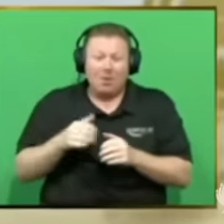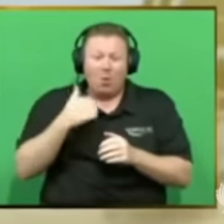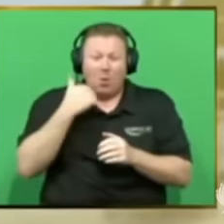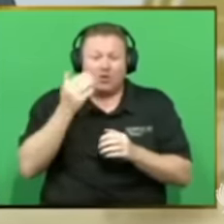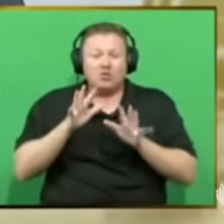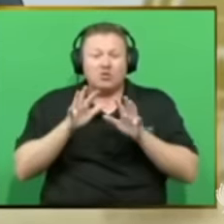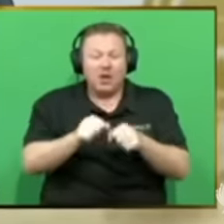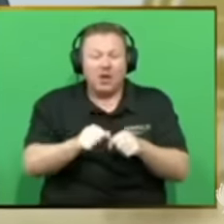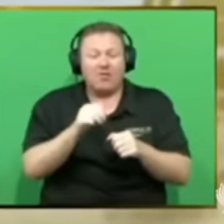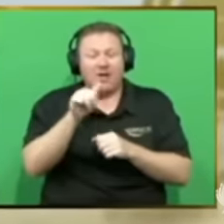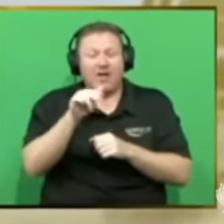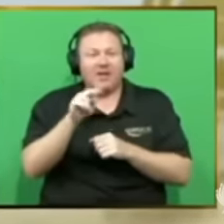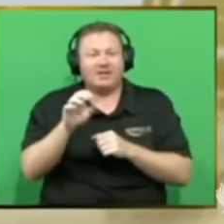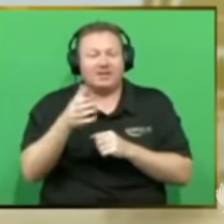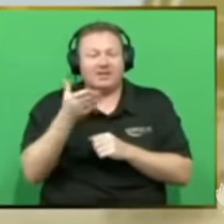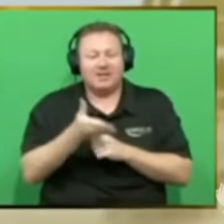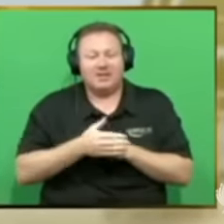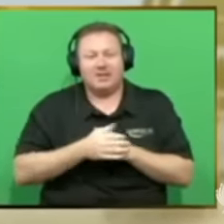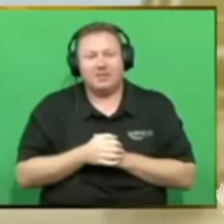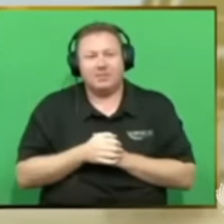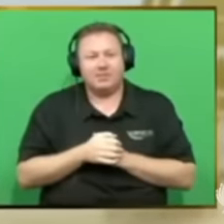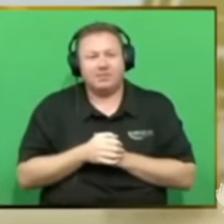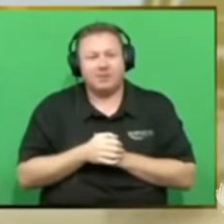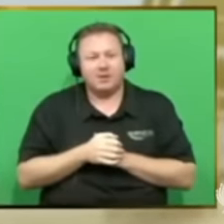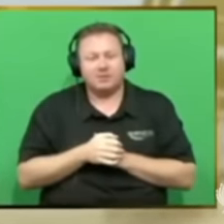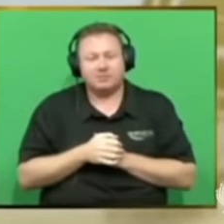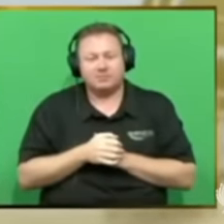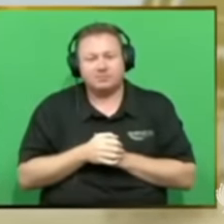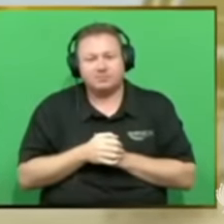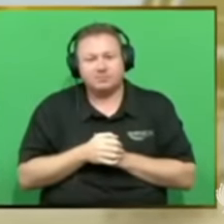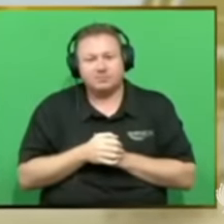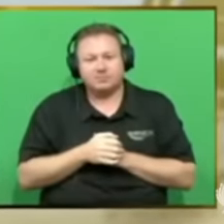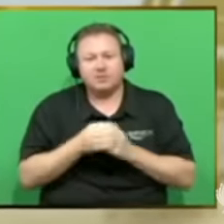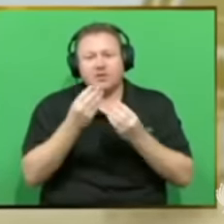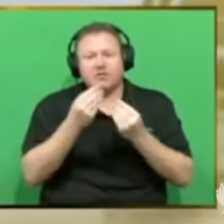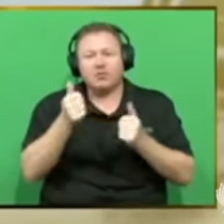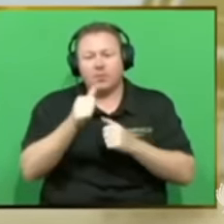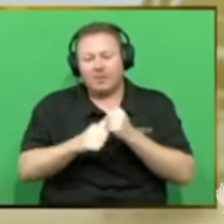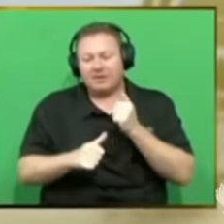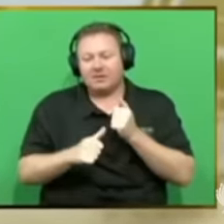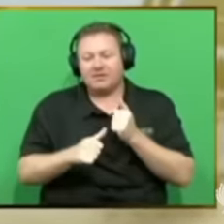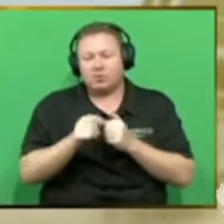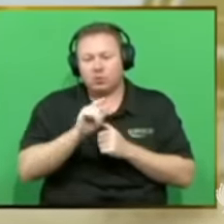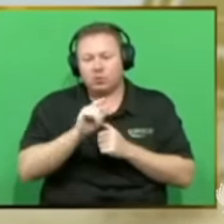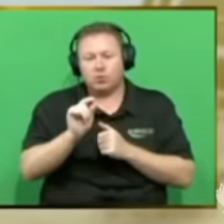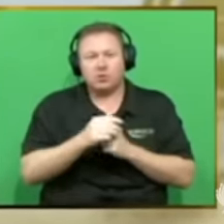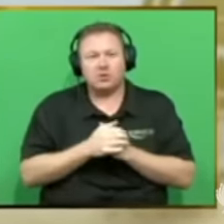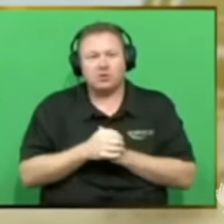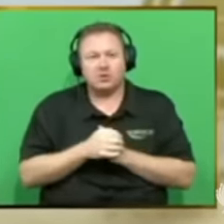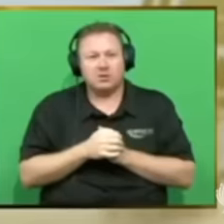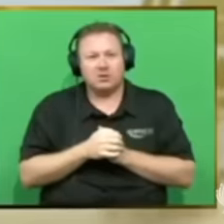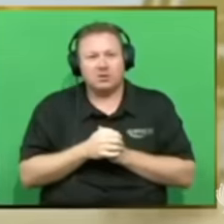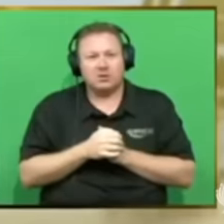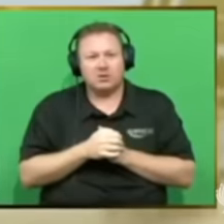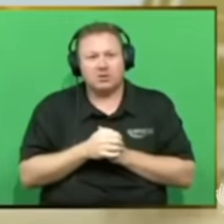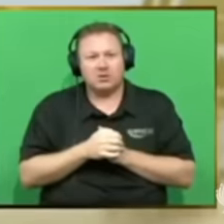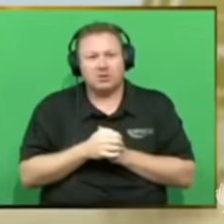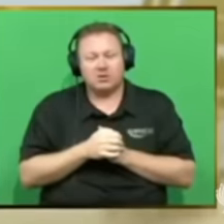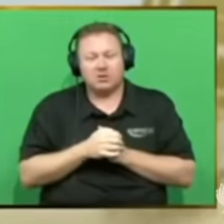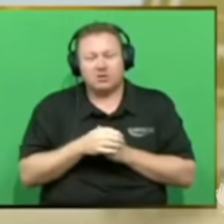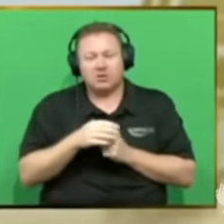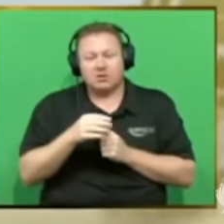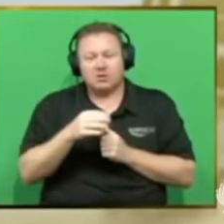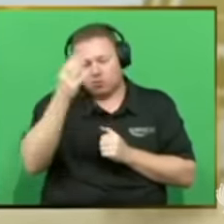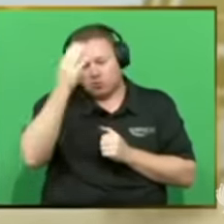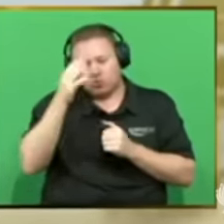ever. Mr. President, in just a few months from now, as the crocodile locks his jaws around you, I want you to